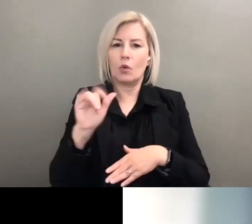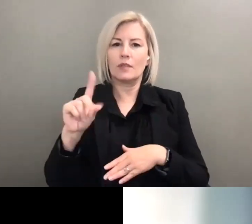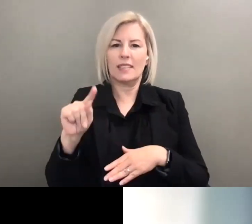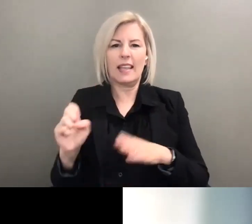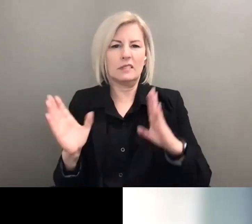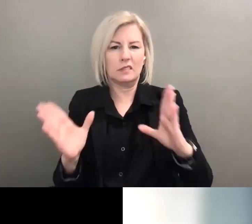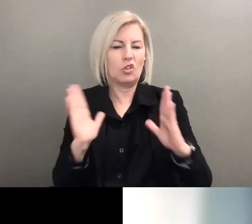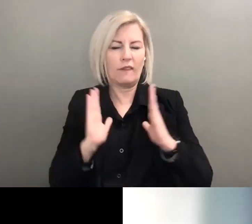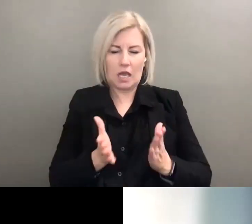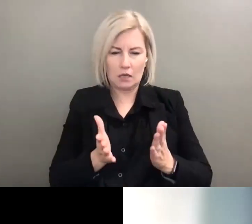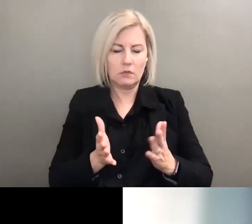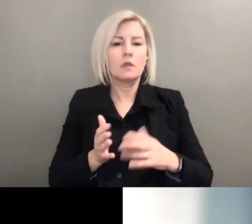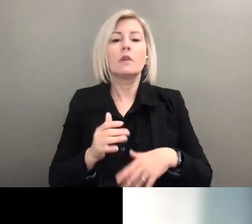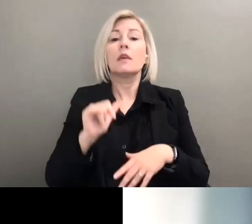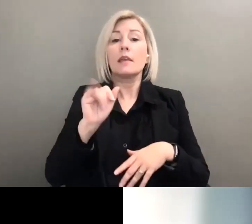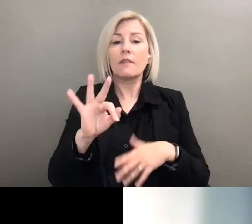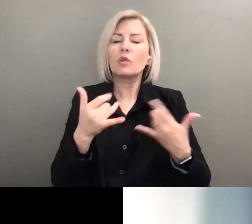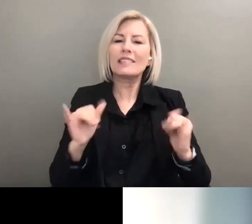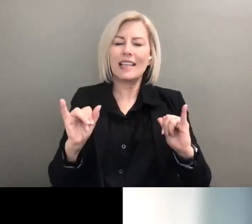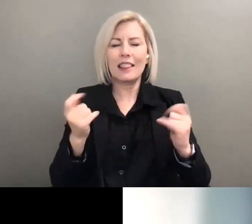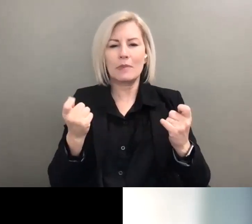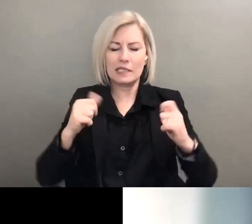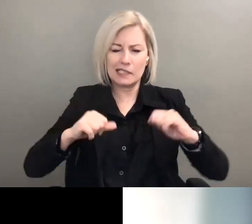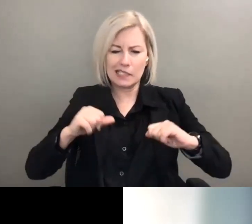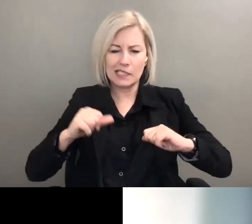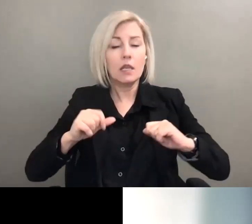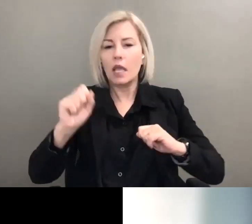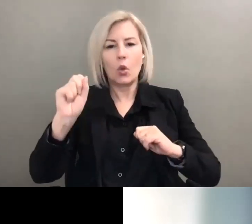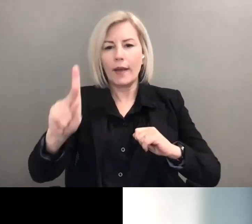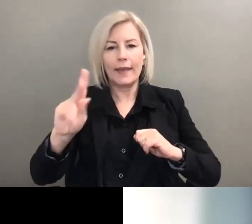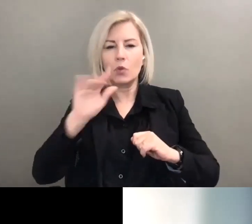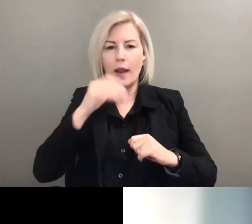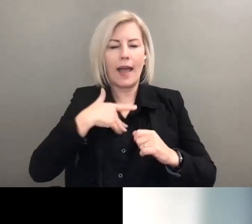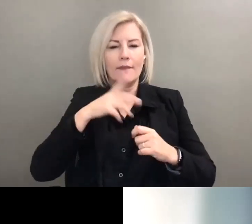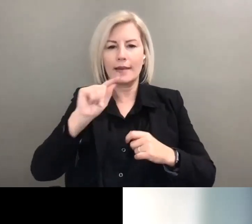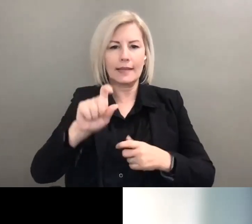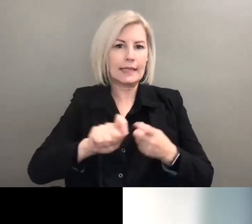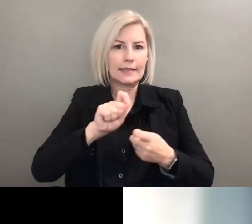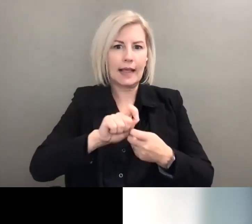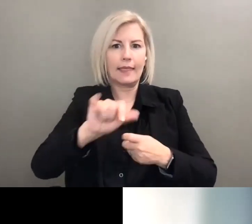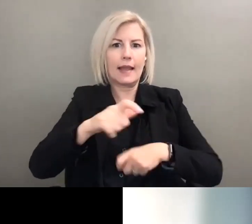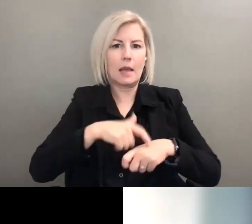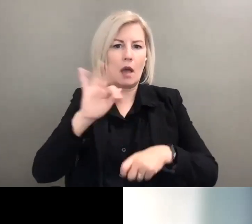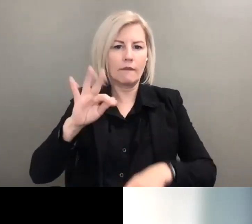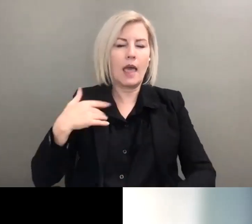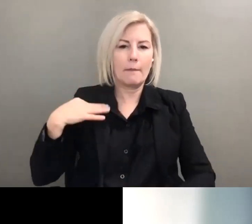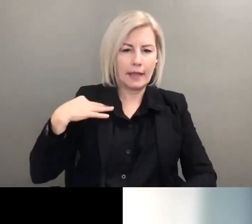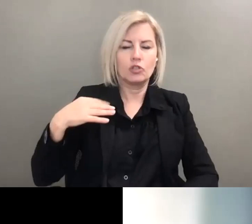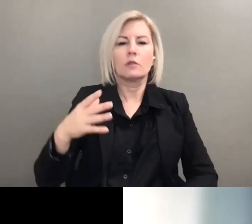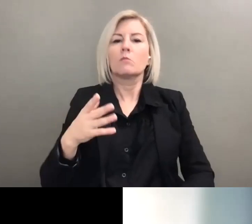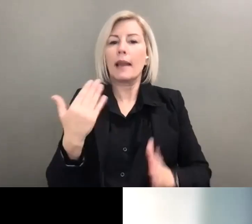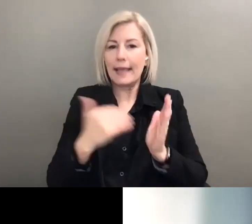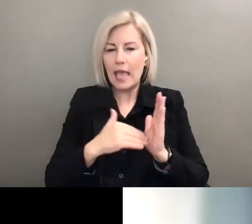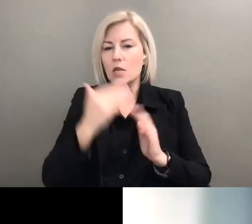you're okay. So if they're still a little iffy, it's okay if you don't have them exactly locked down at the time of application. Just again, know